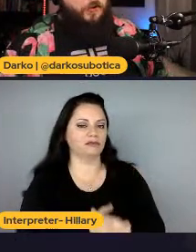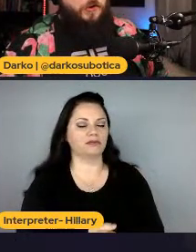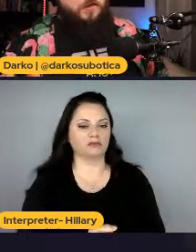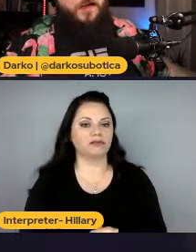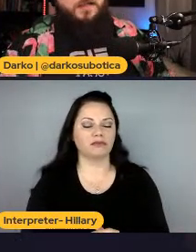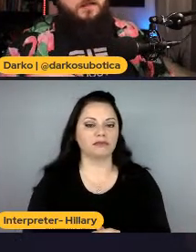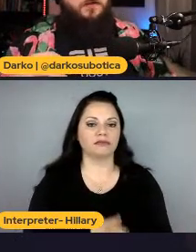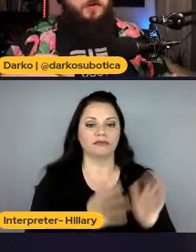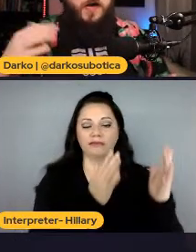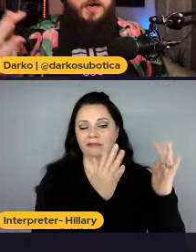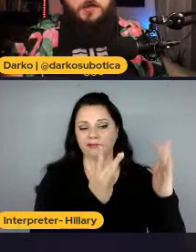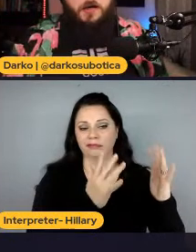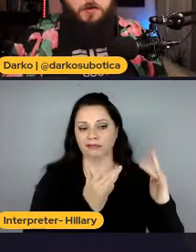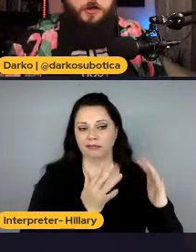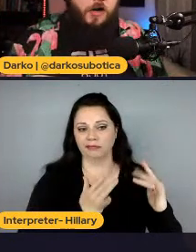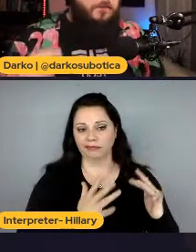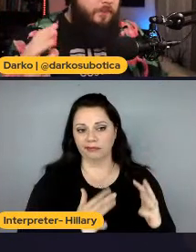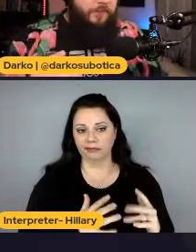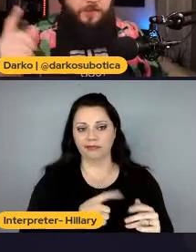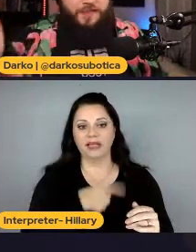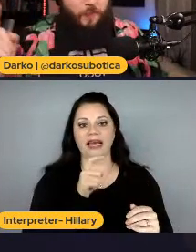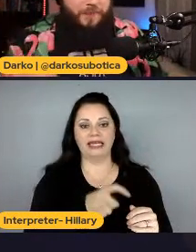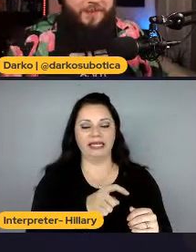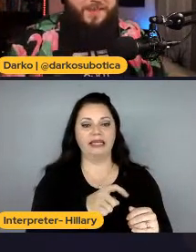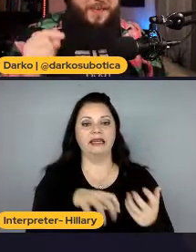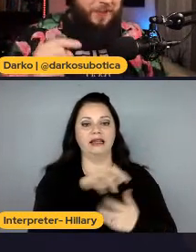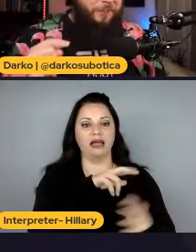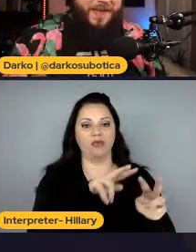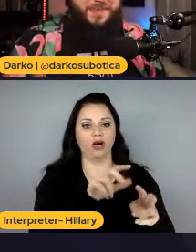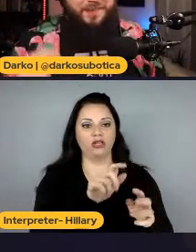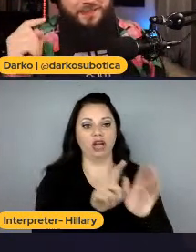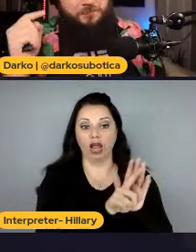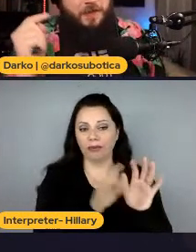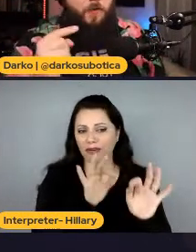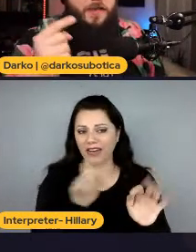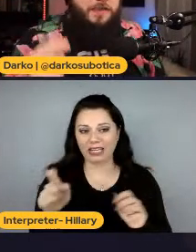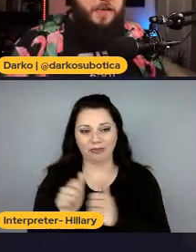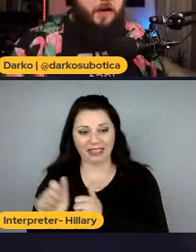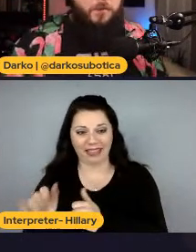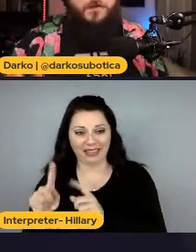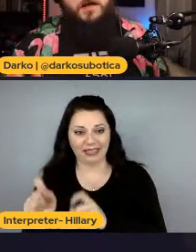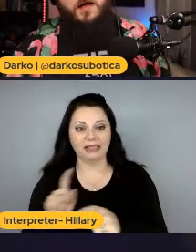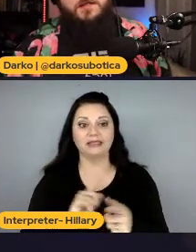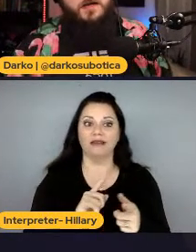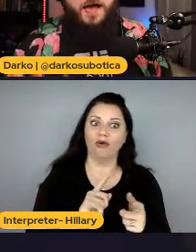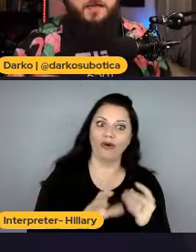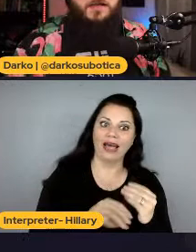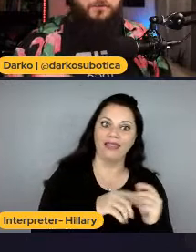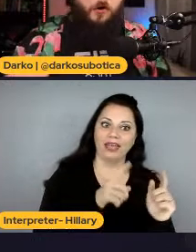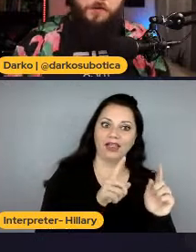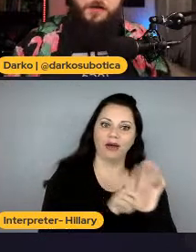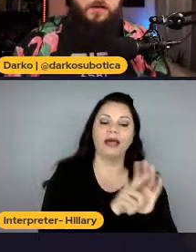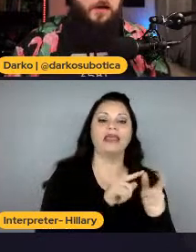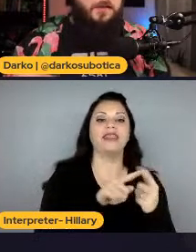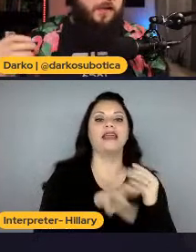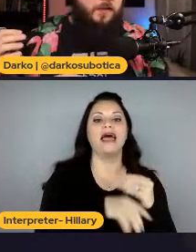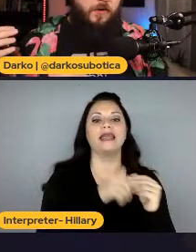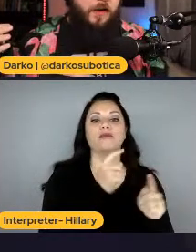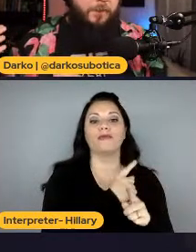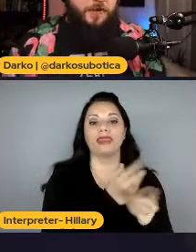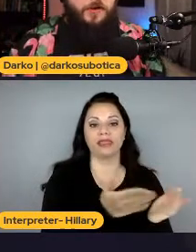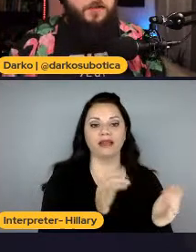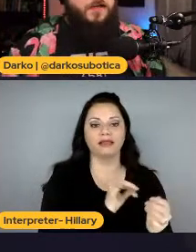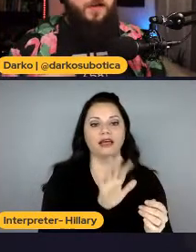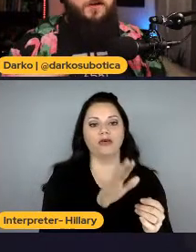I'm going to go through all of that. So hey, I need a CloudWatch alarm. Perfect. That's one of my tests. I need to pass that test by adding the alarm, and then adding the appropriate things like